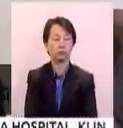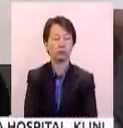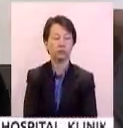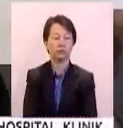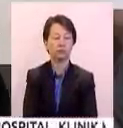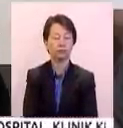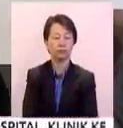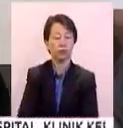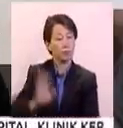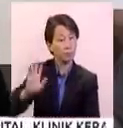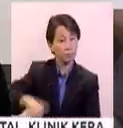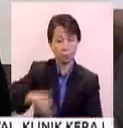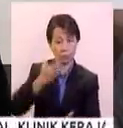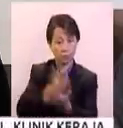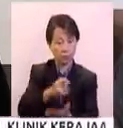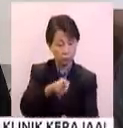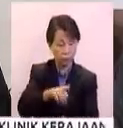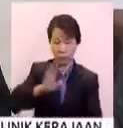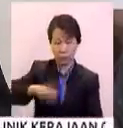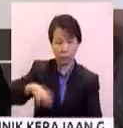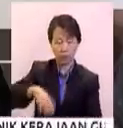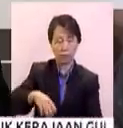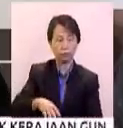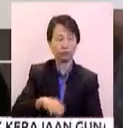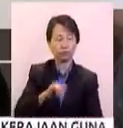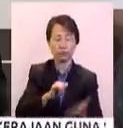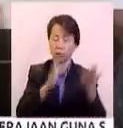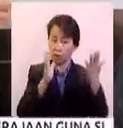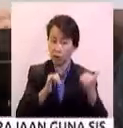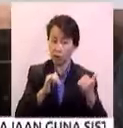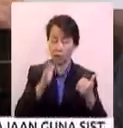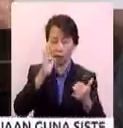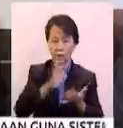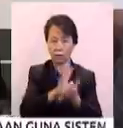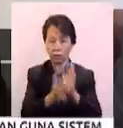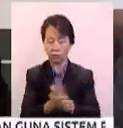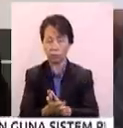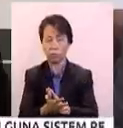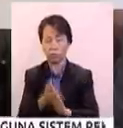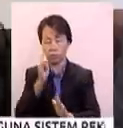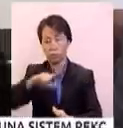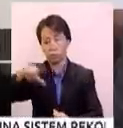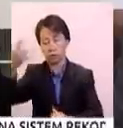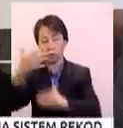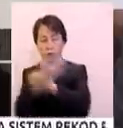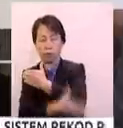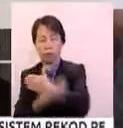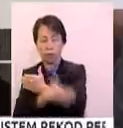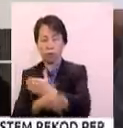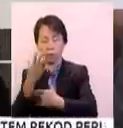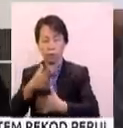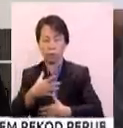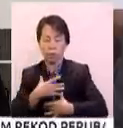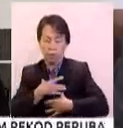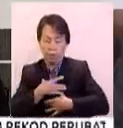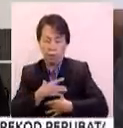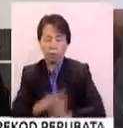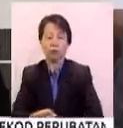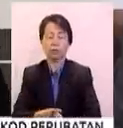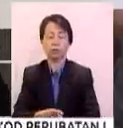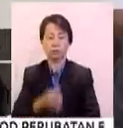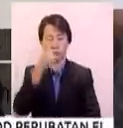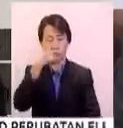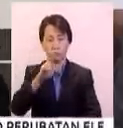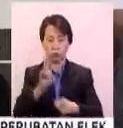stop there. It doesn't stop there. This hopefully will become a catalyst for other countries who has expressed interest